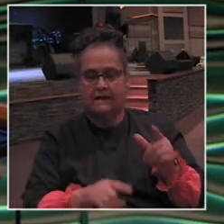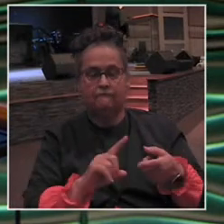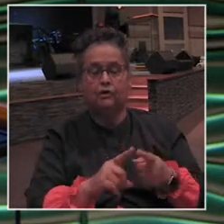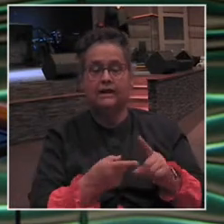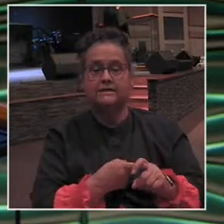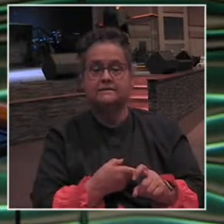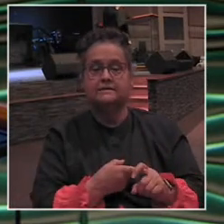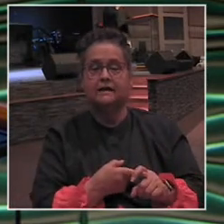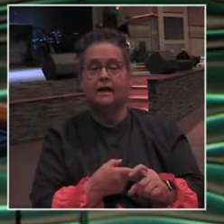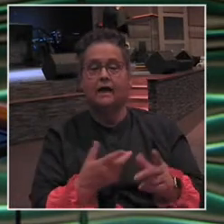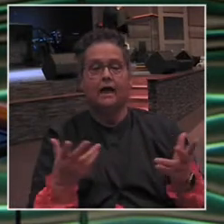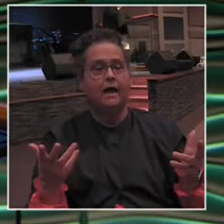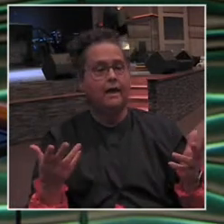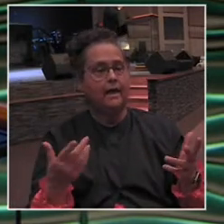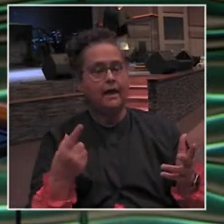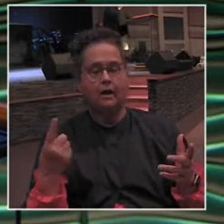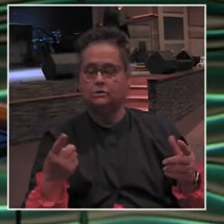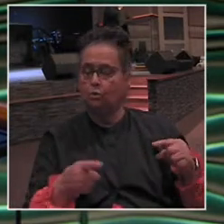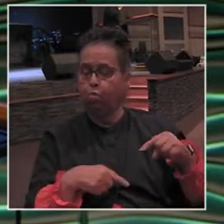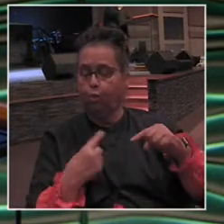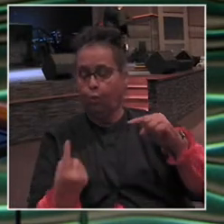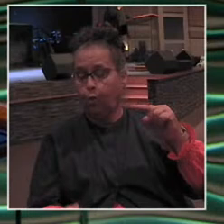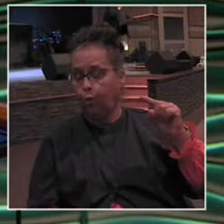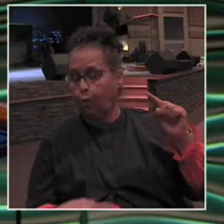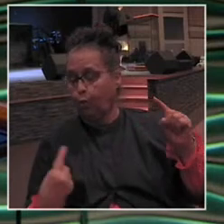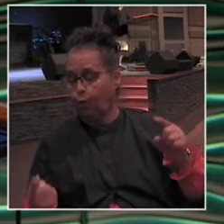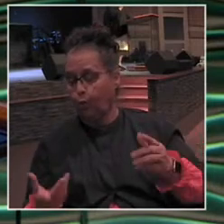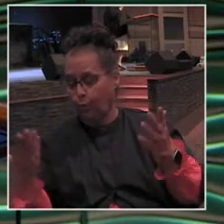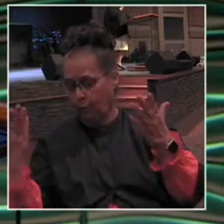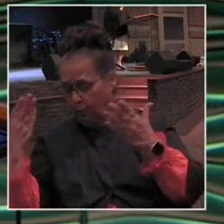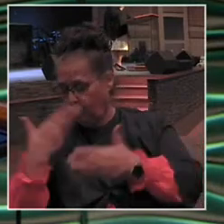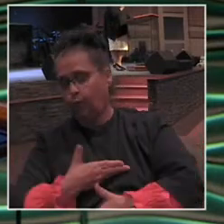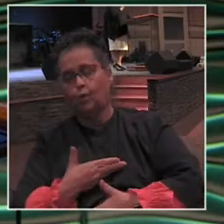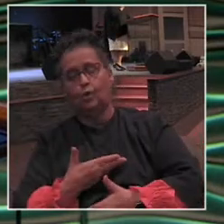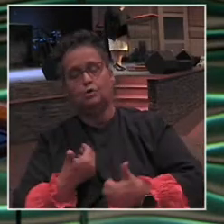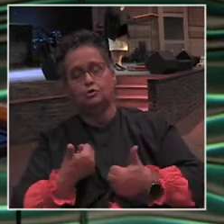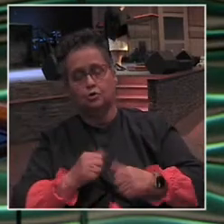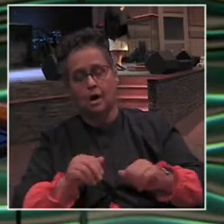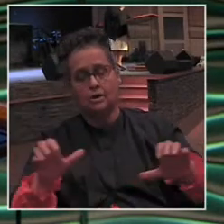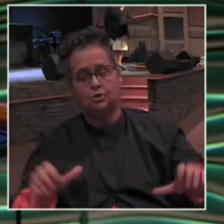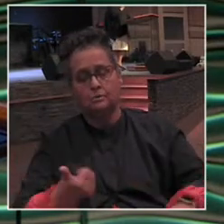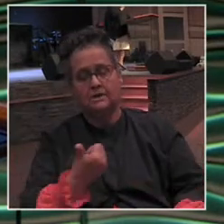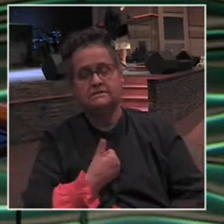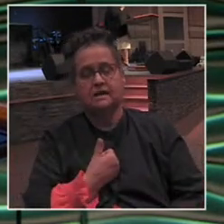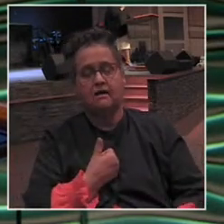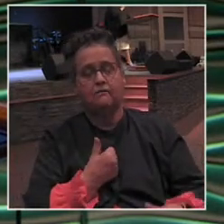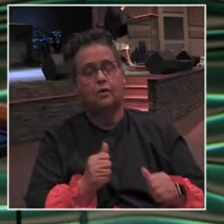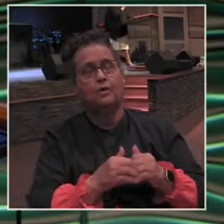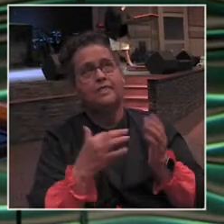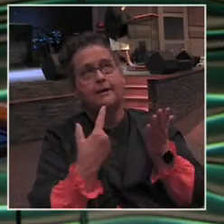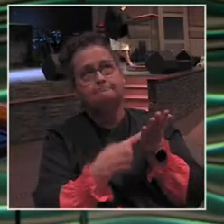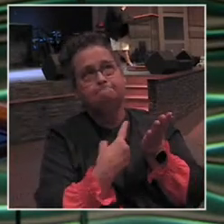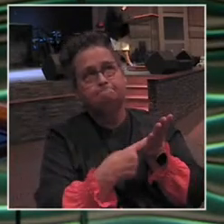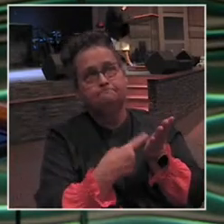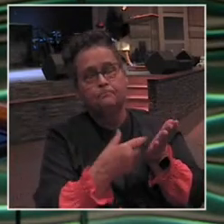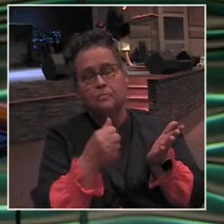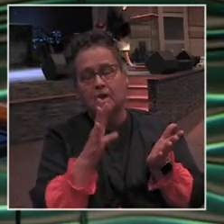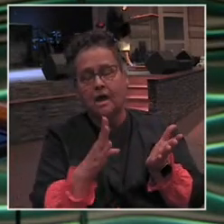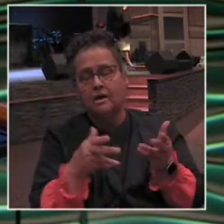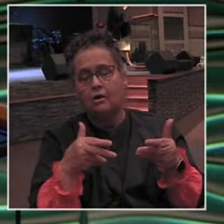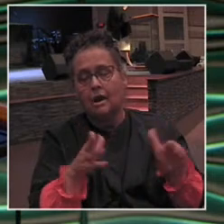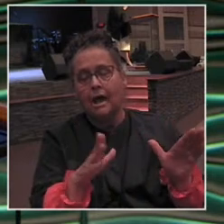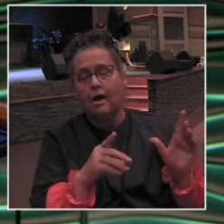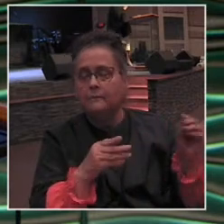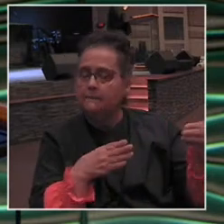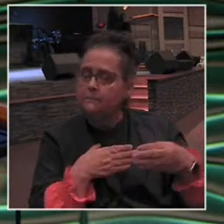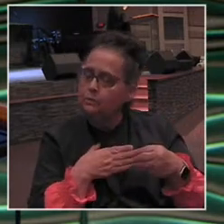and it sent me on a perpetual spiral of darkness when I tried to make my own decisions without consulting God or allowing him